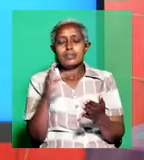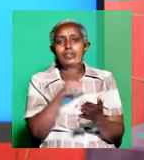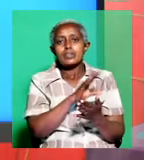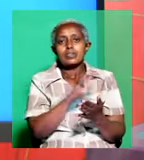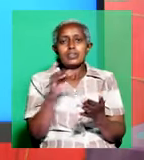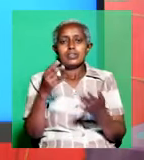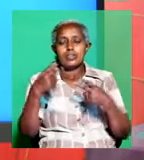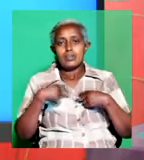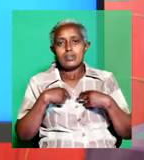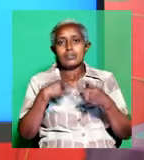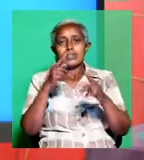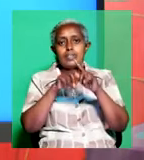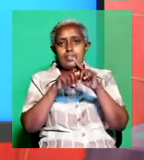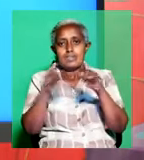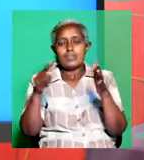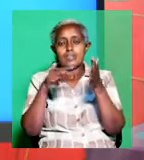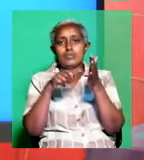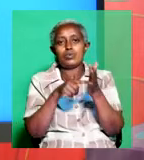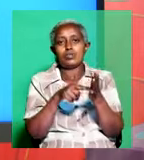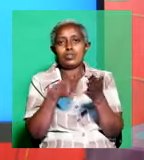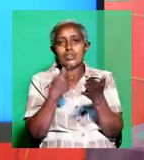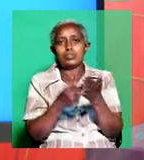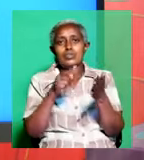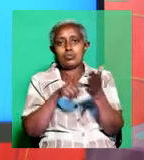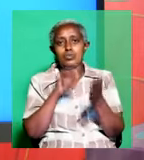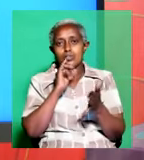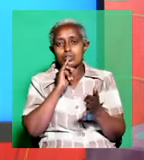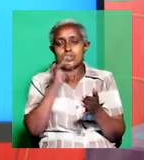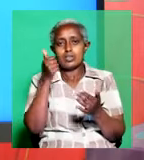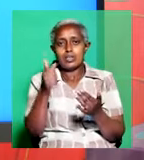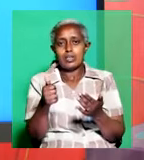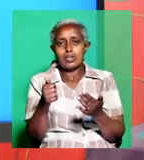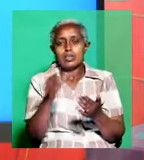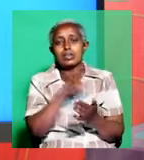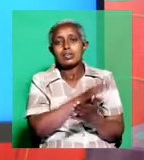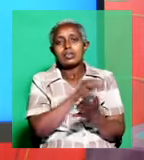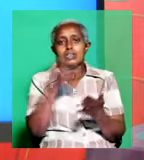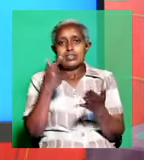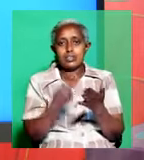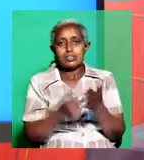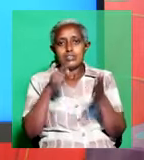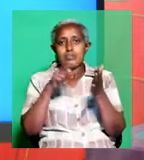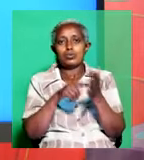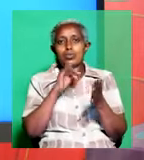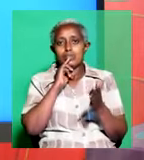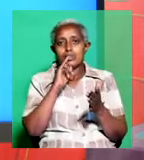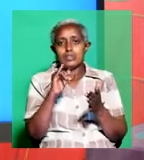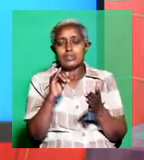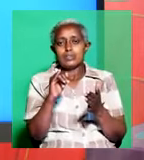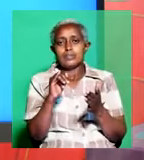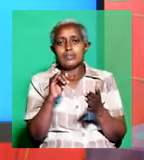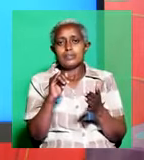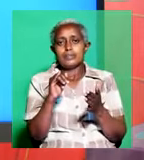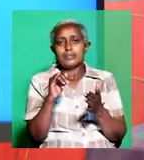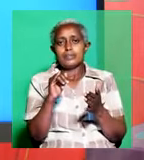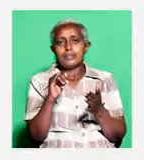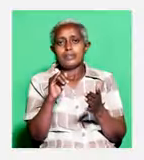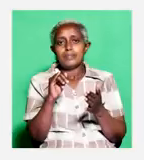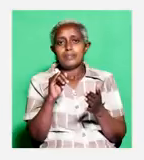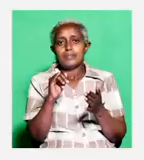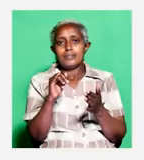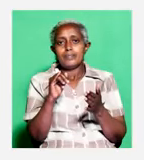and have these different points, assume this point is A and this point is